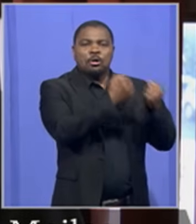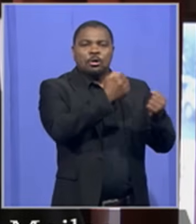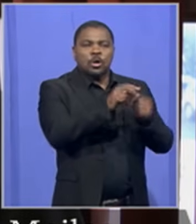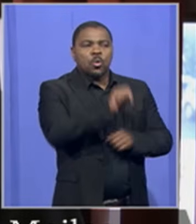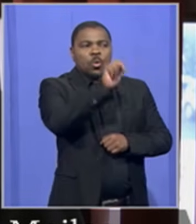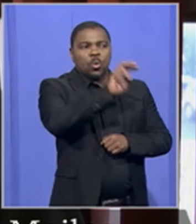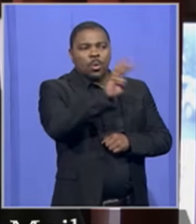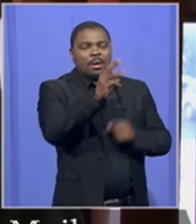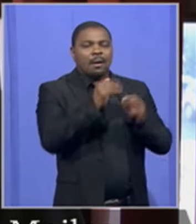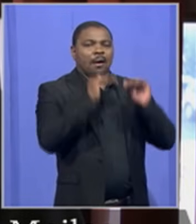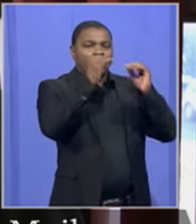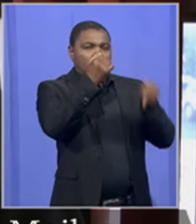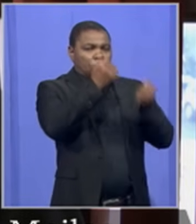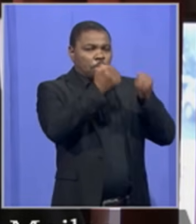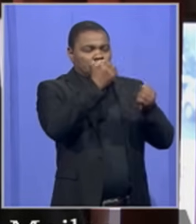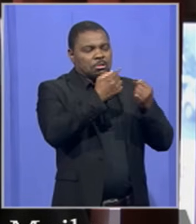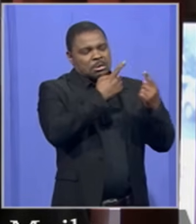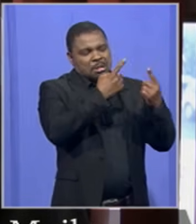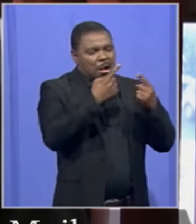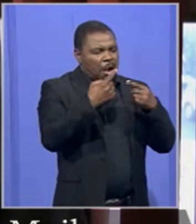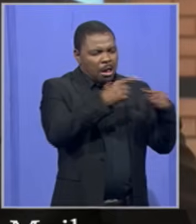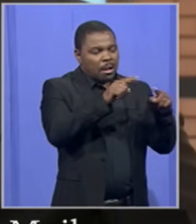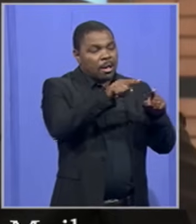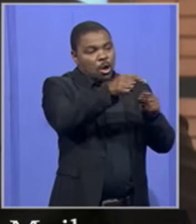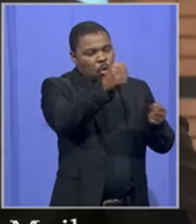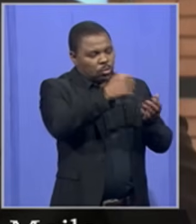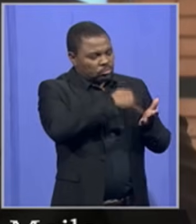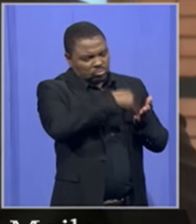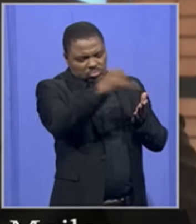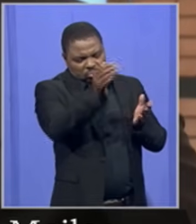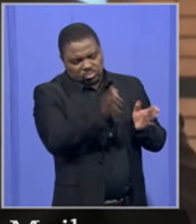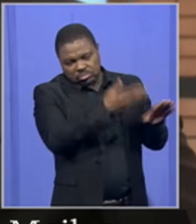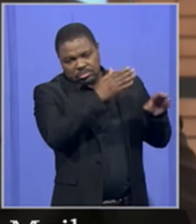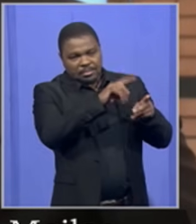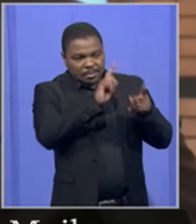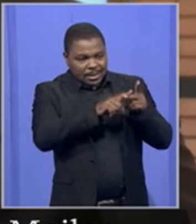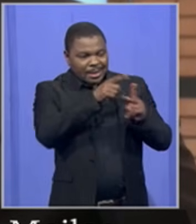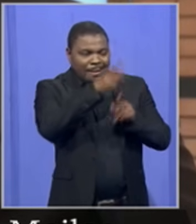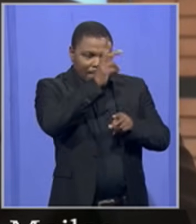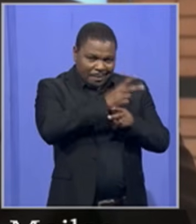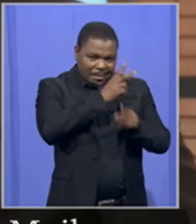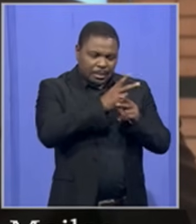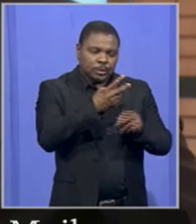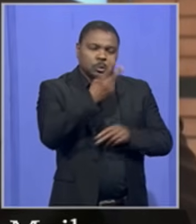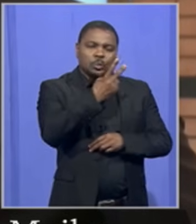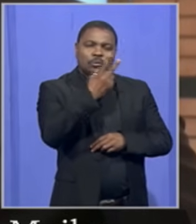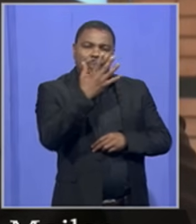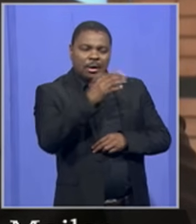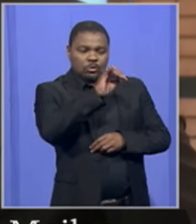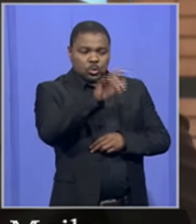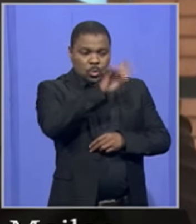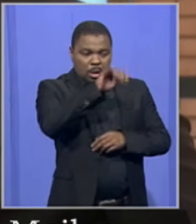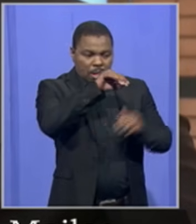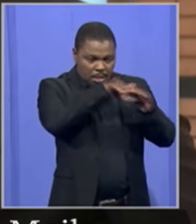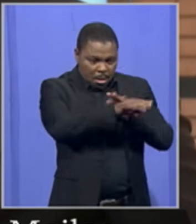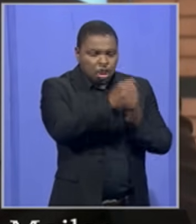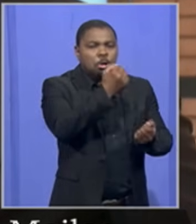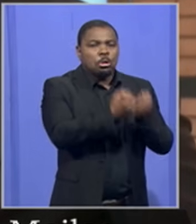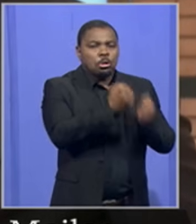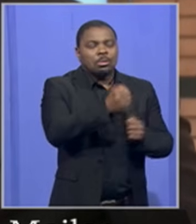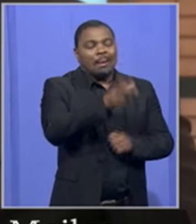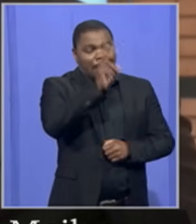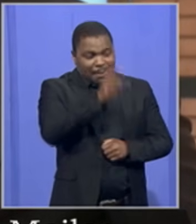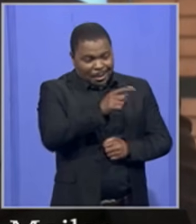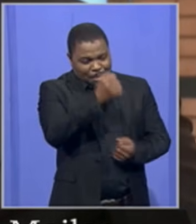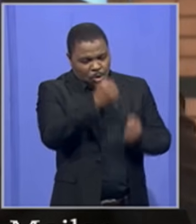Northwest High Court, and then the matter was struck off the roll. They went again on the 25th of July to court. The matter was